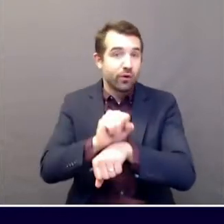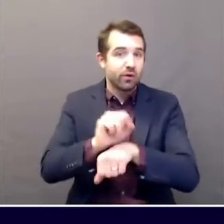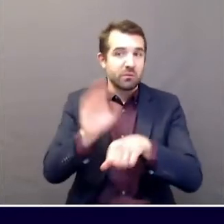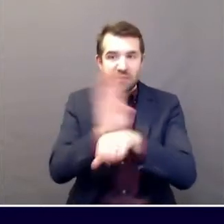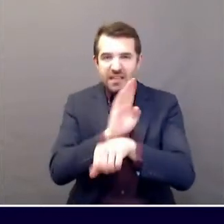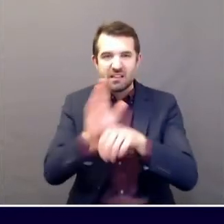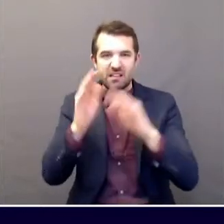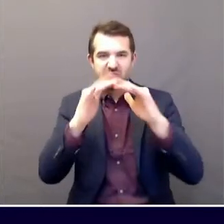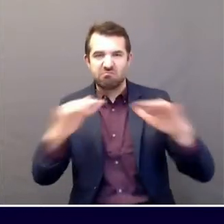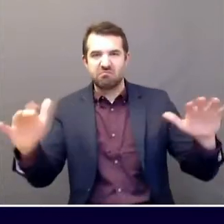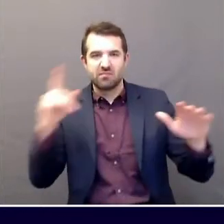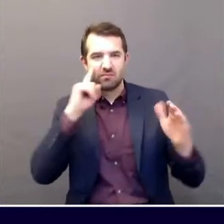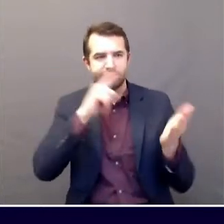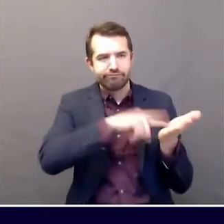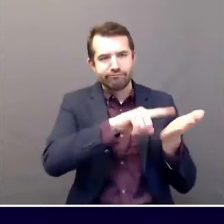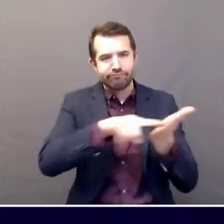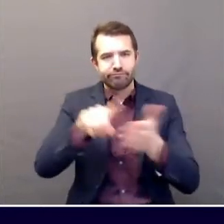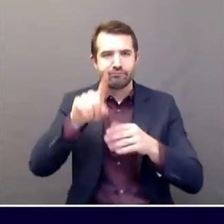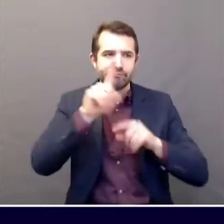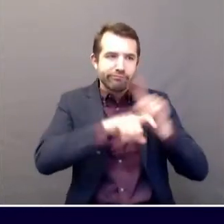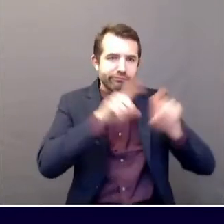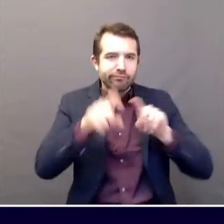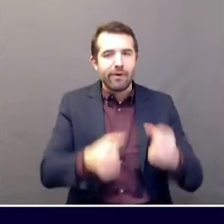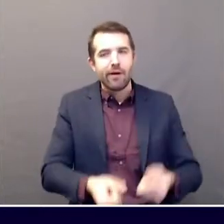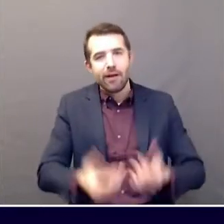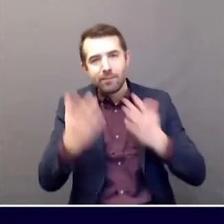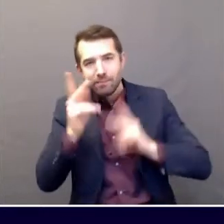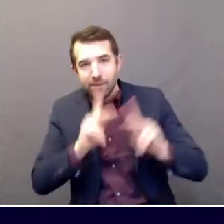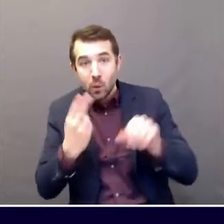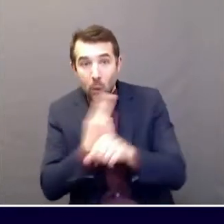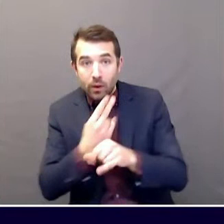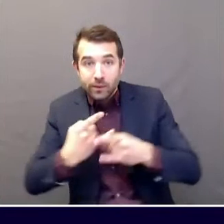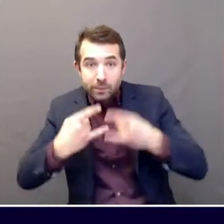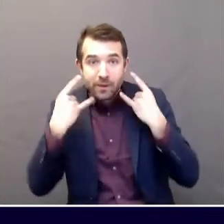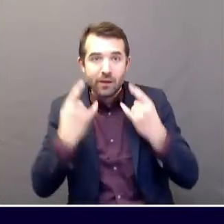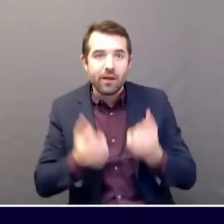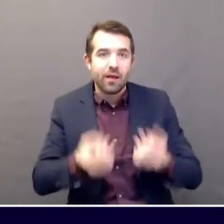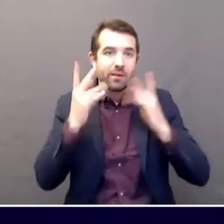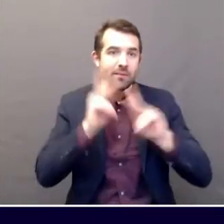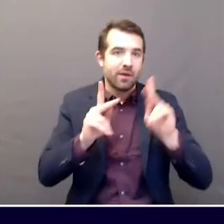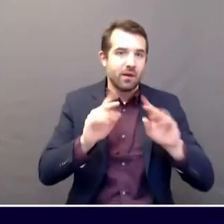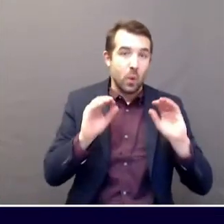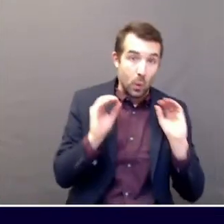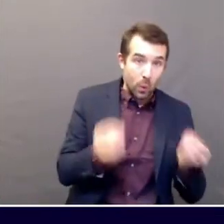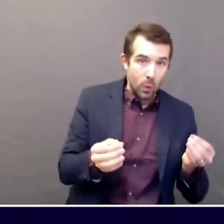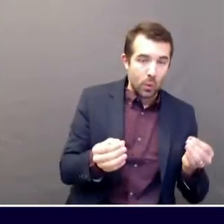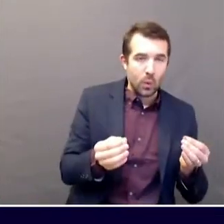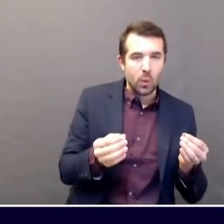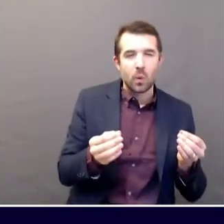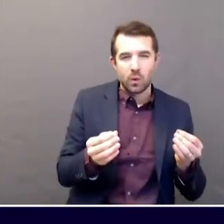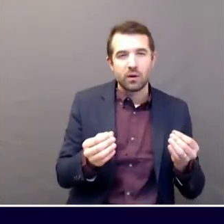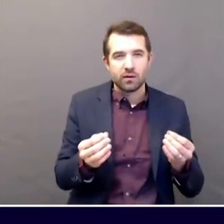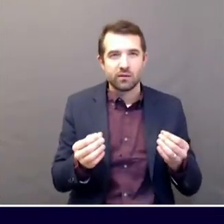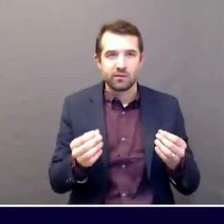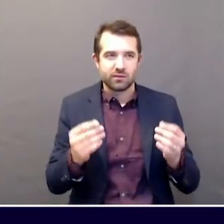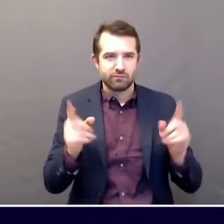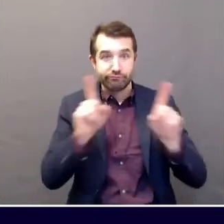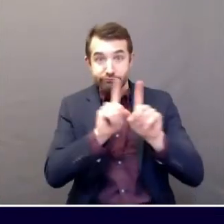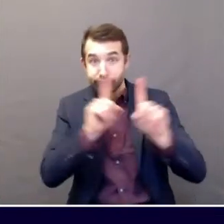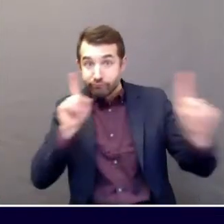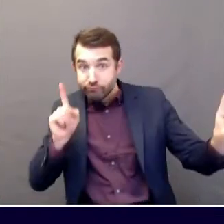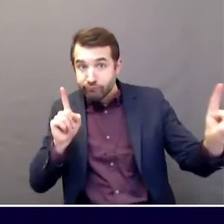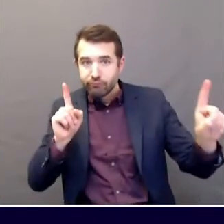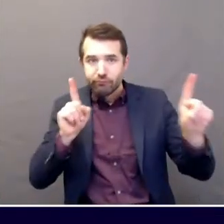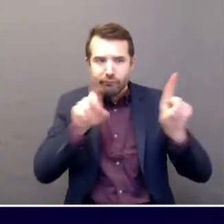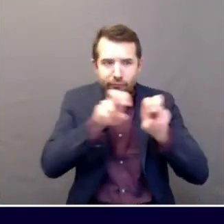and maintaining physical distance. We've just started that investigation right now, so I don't have the answer for you there. Similarly, with respect to